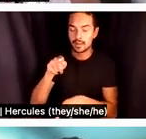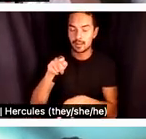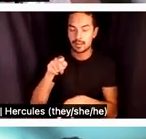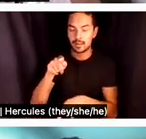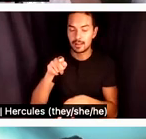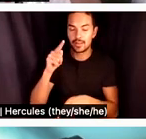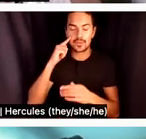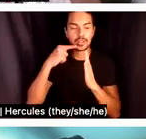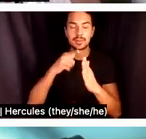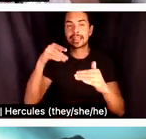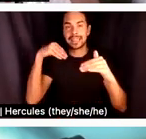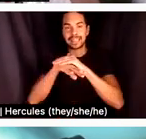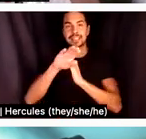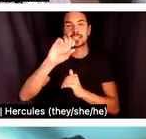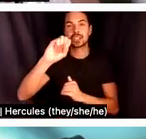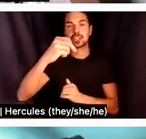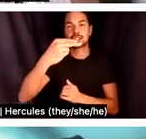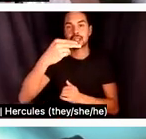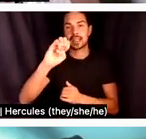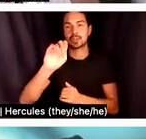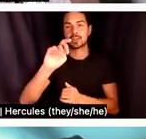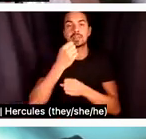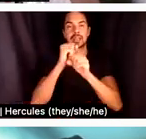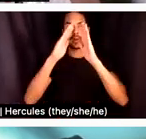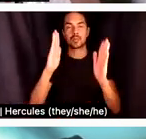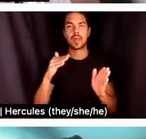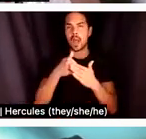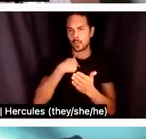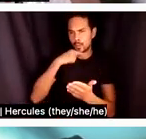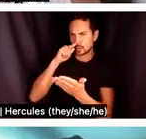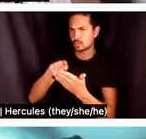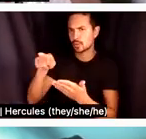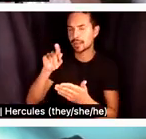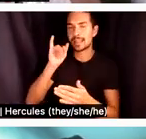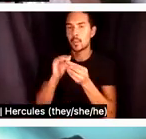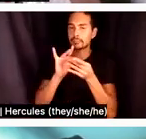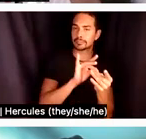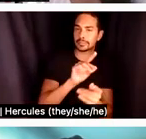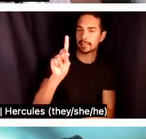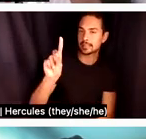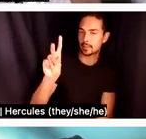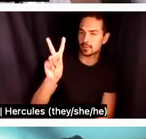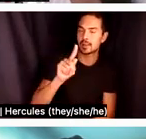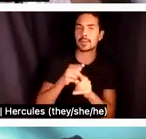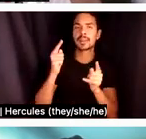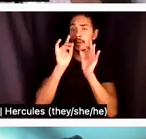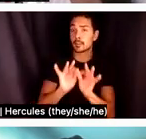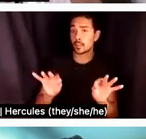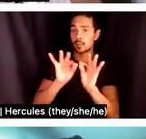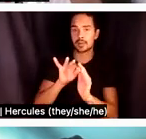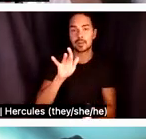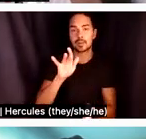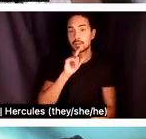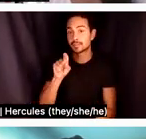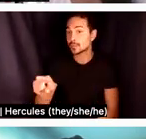shelter, for example, right? And I know this is getting more into the domestic violence lens of things, but I think it's just very important. So are you